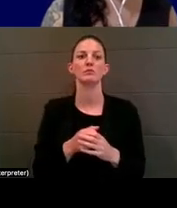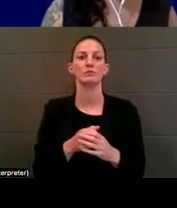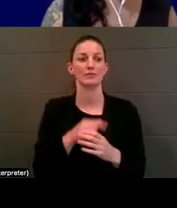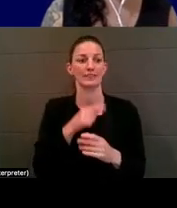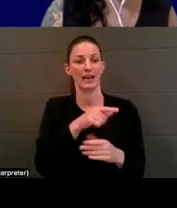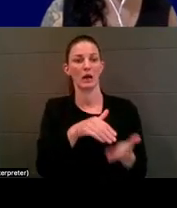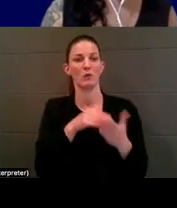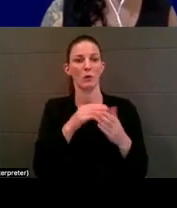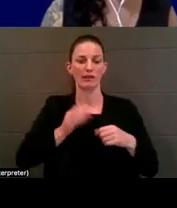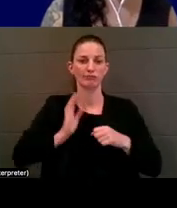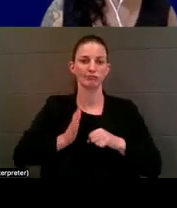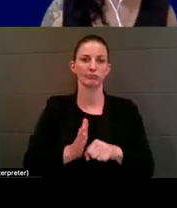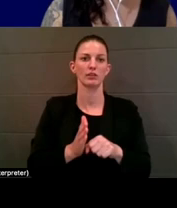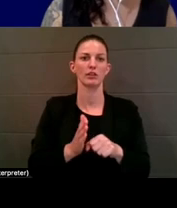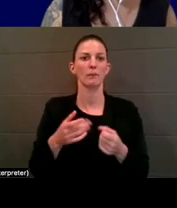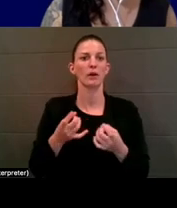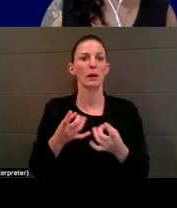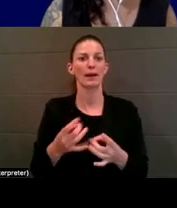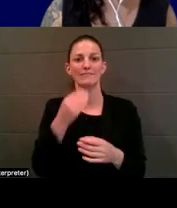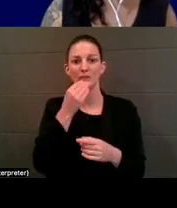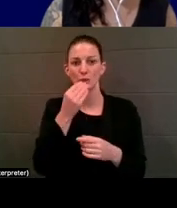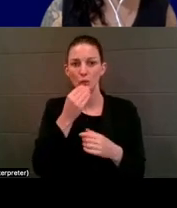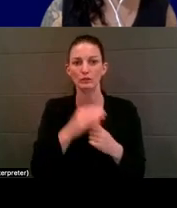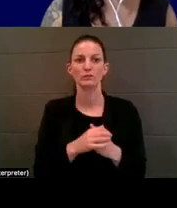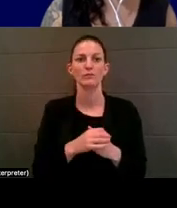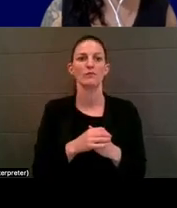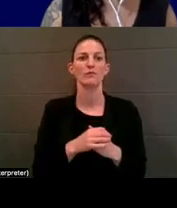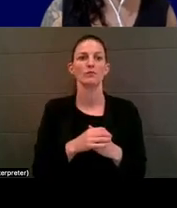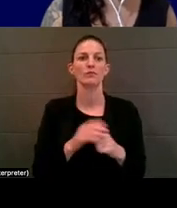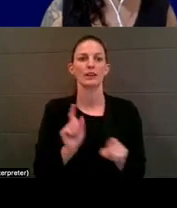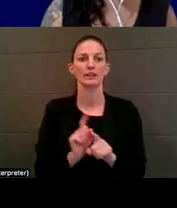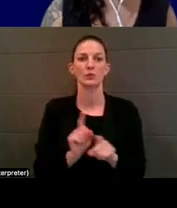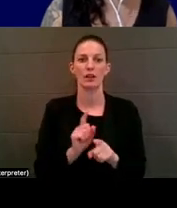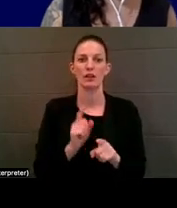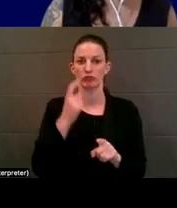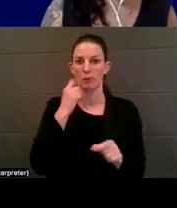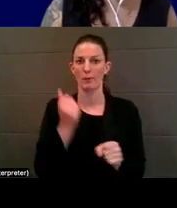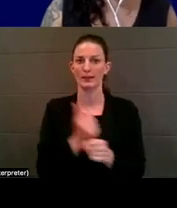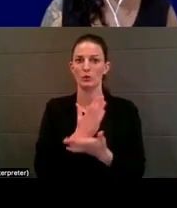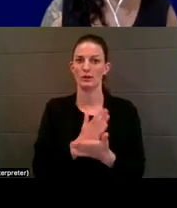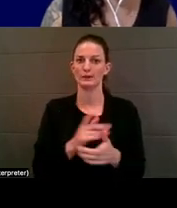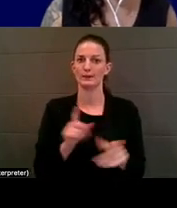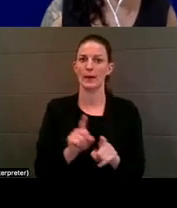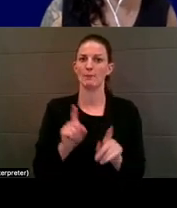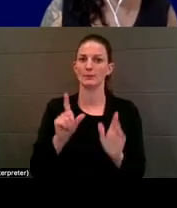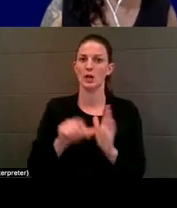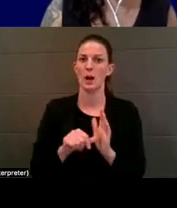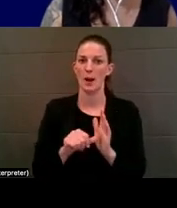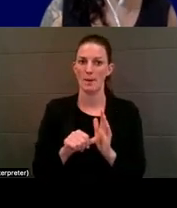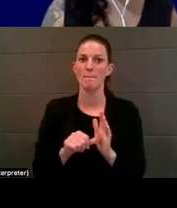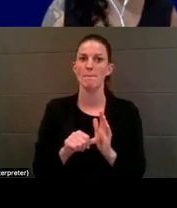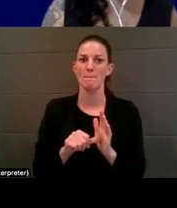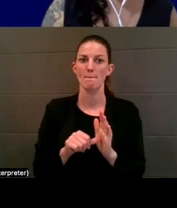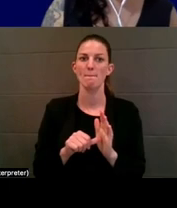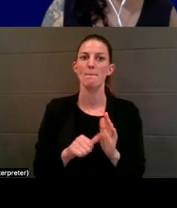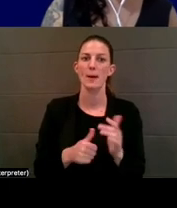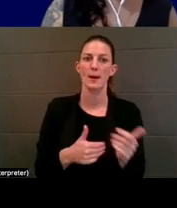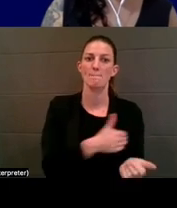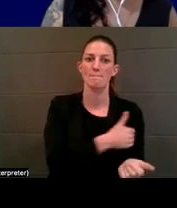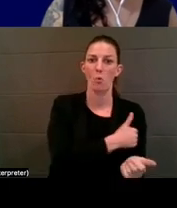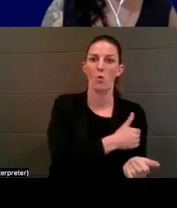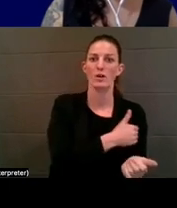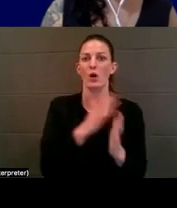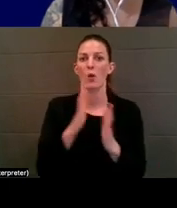he's regulated. So he tends to try new foods in the morning or on the weekends, because after a full day of